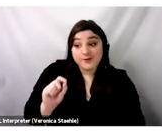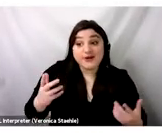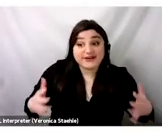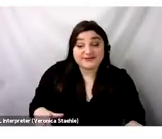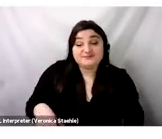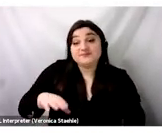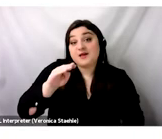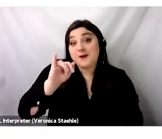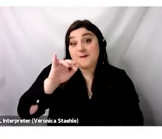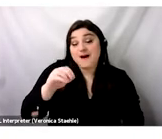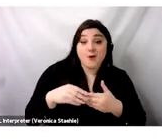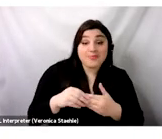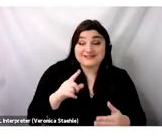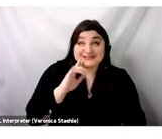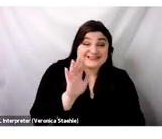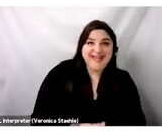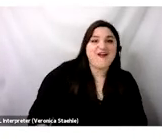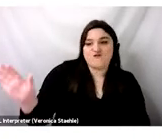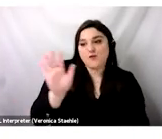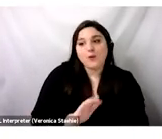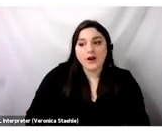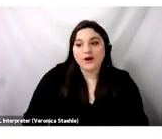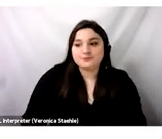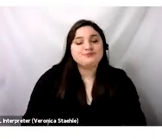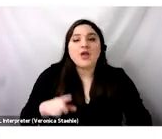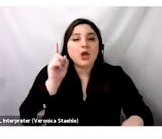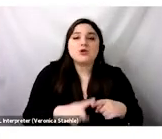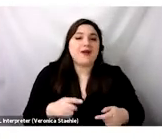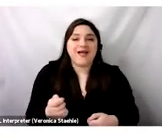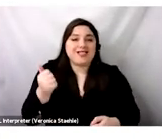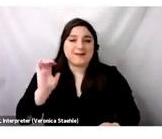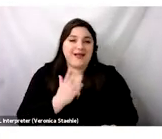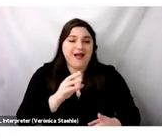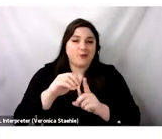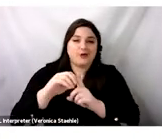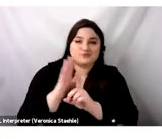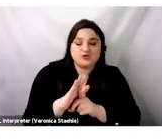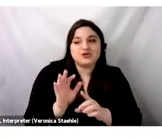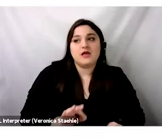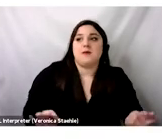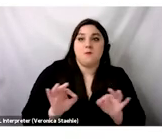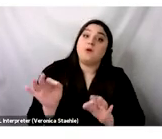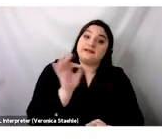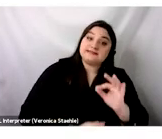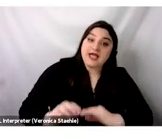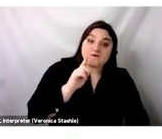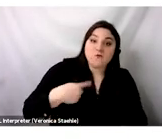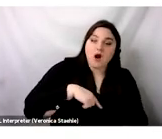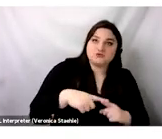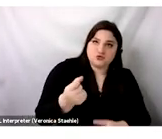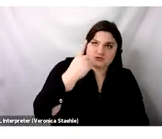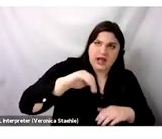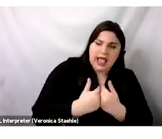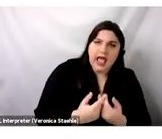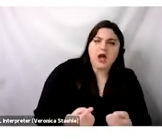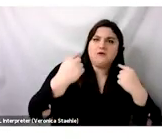it is absolutely impossible to eliminate our exposure. So it's about understanding how you're getting microplastics into your body.